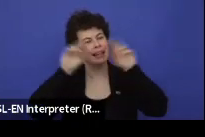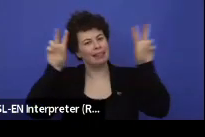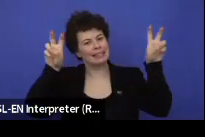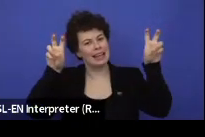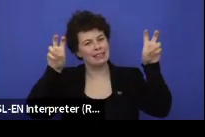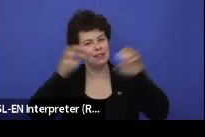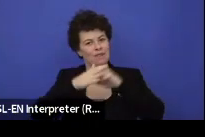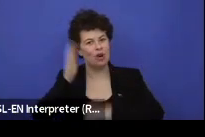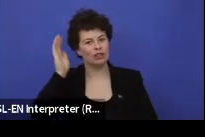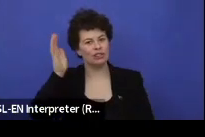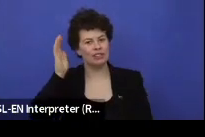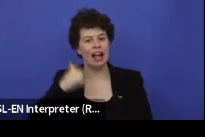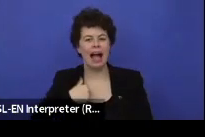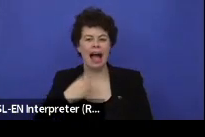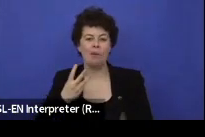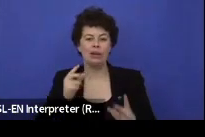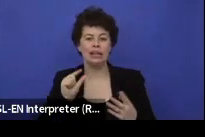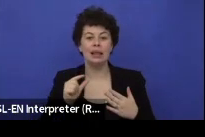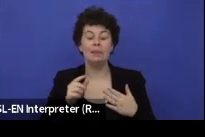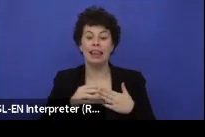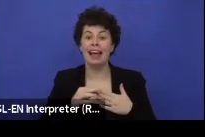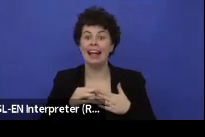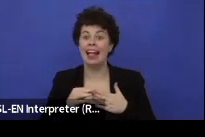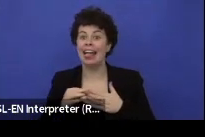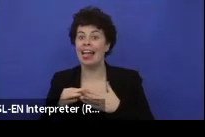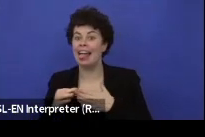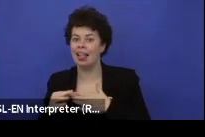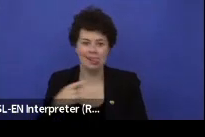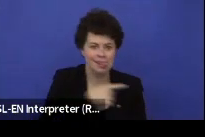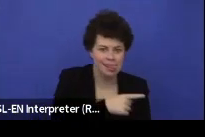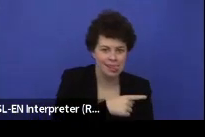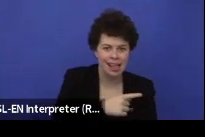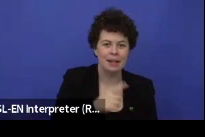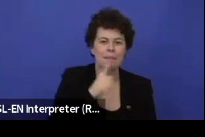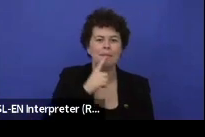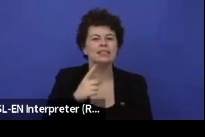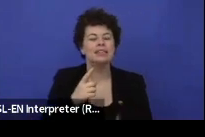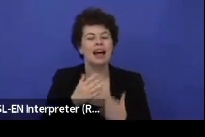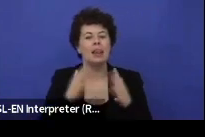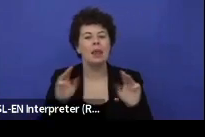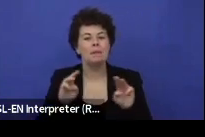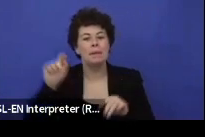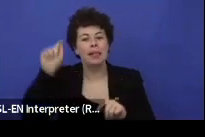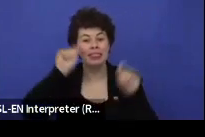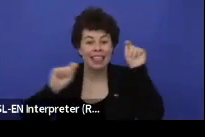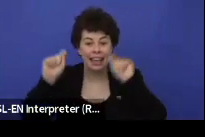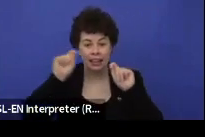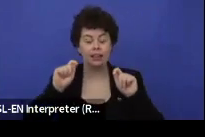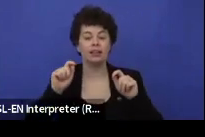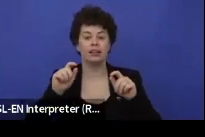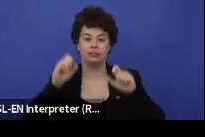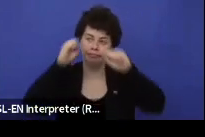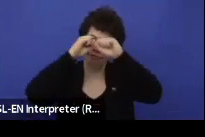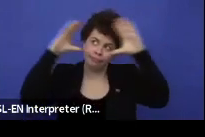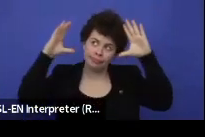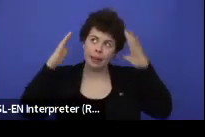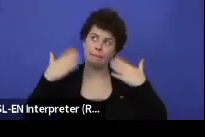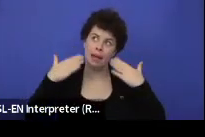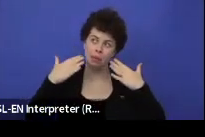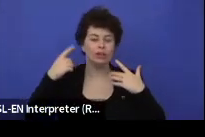I was trying to mislead you a little bit, if I'm honest. But a lot of people think, oh, menopause, it's related to hot